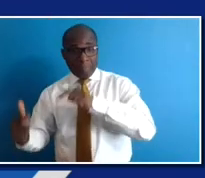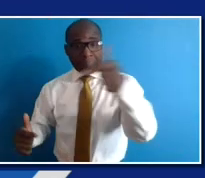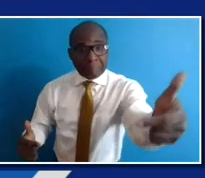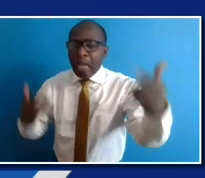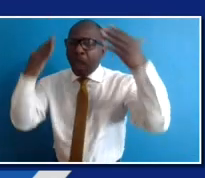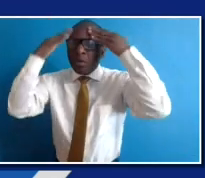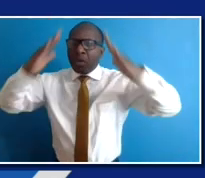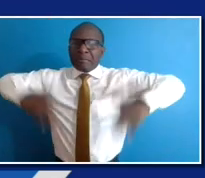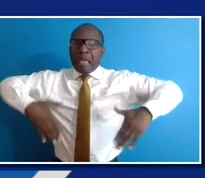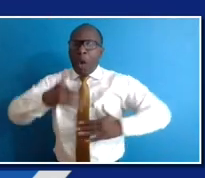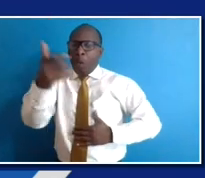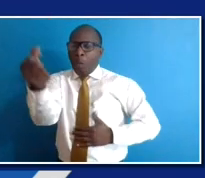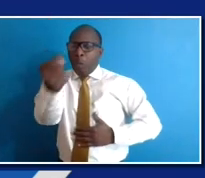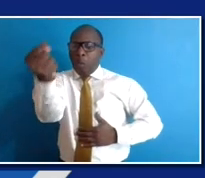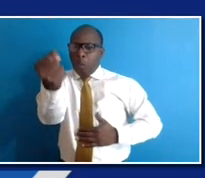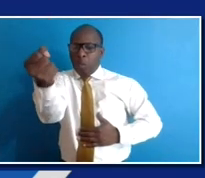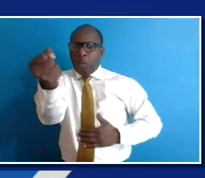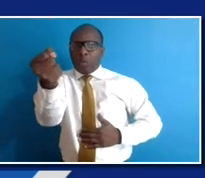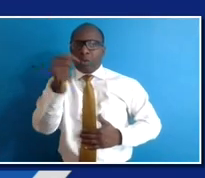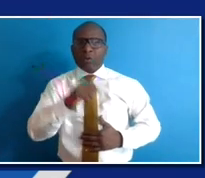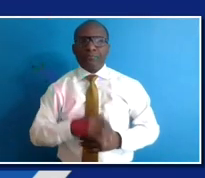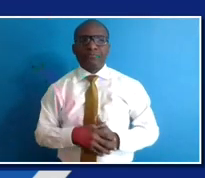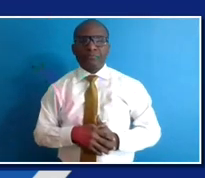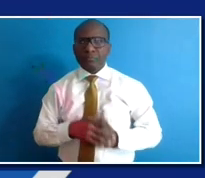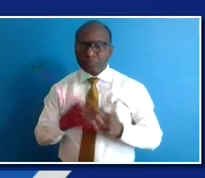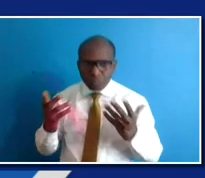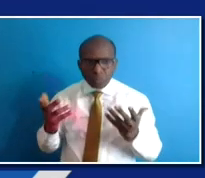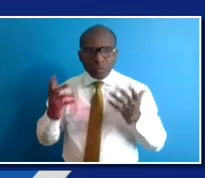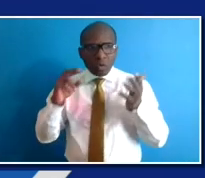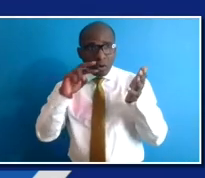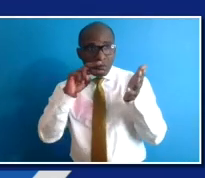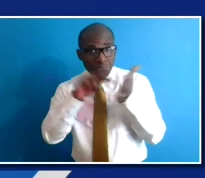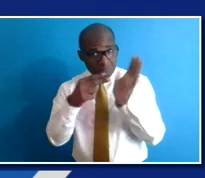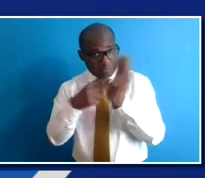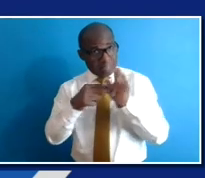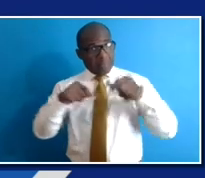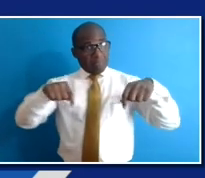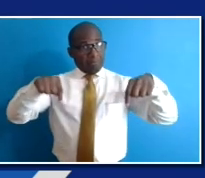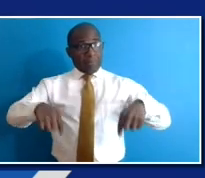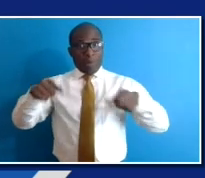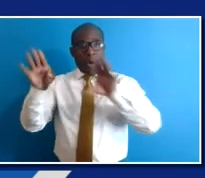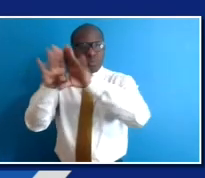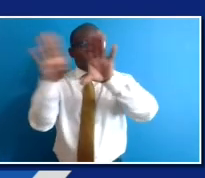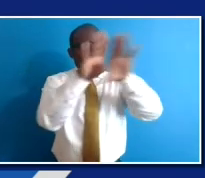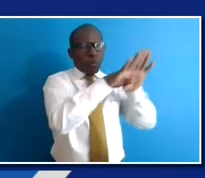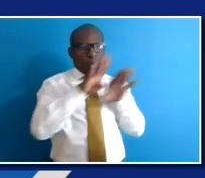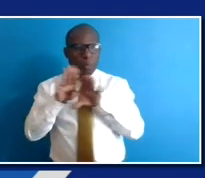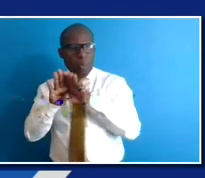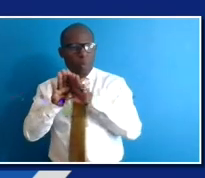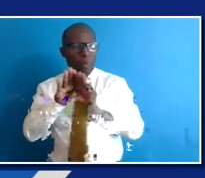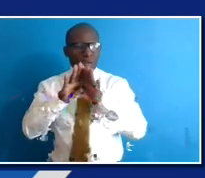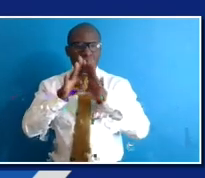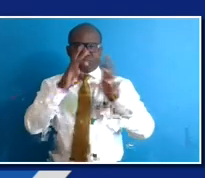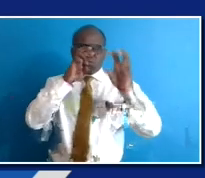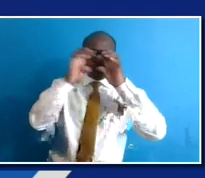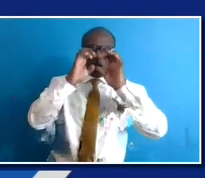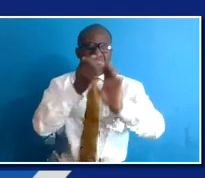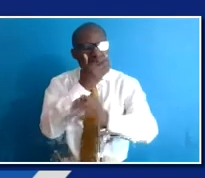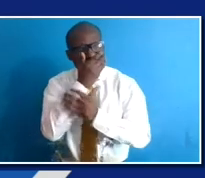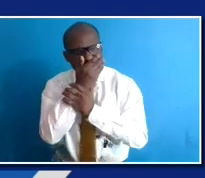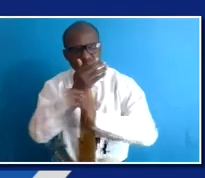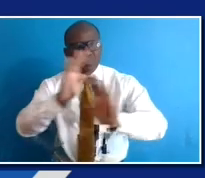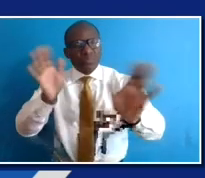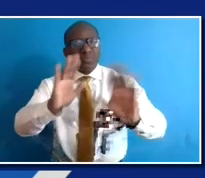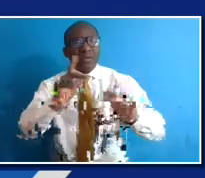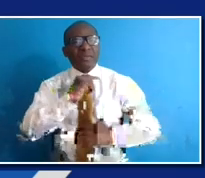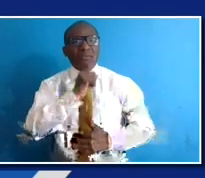trying to close everything, and we're not trying to open everything. We're making decisions individually. As Peter said, we can't have our ethnic